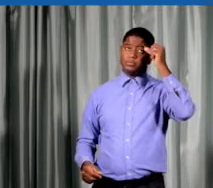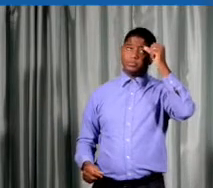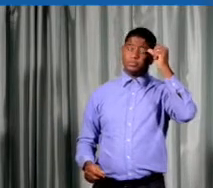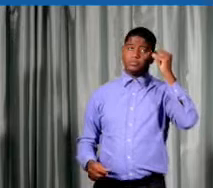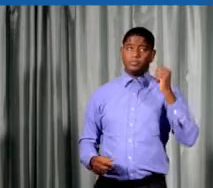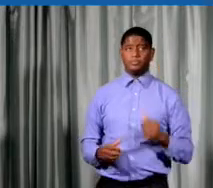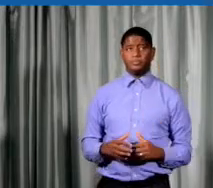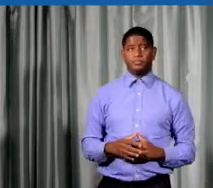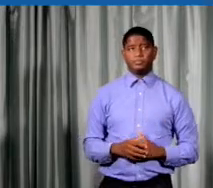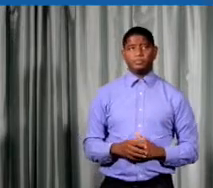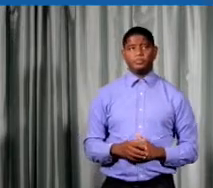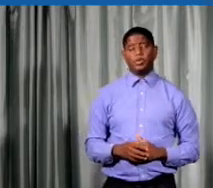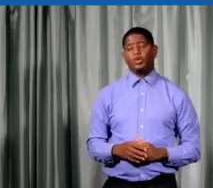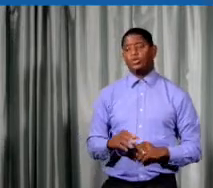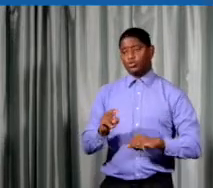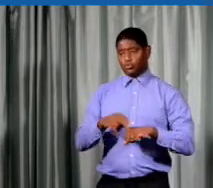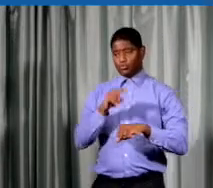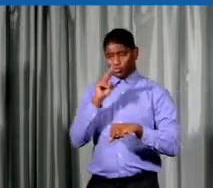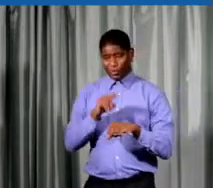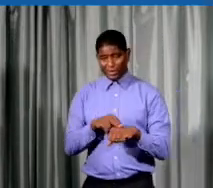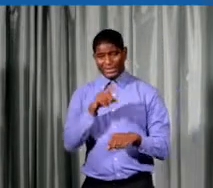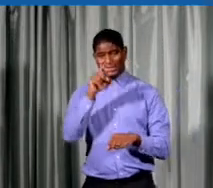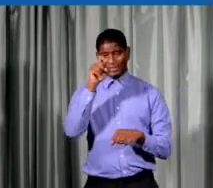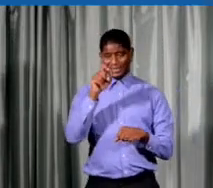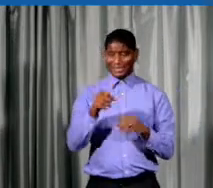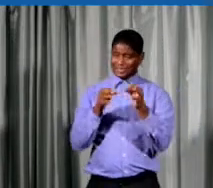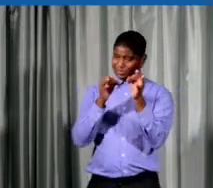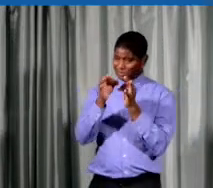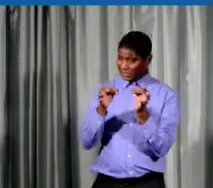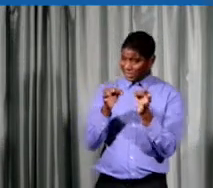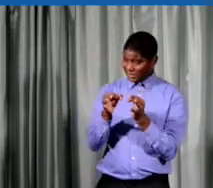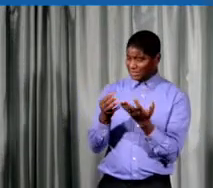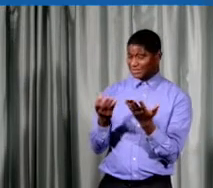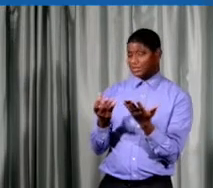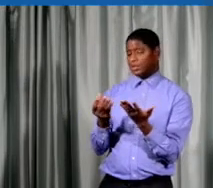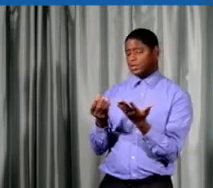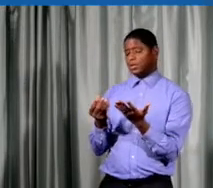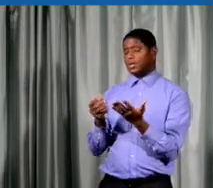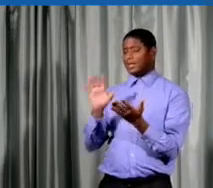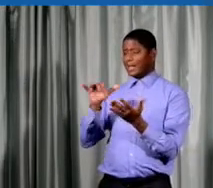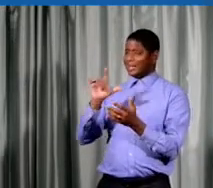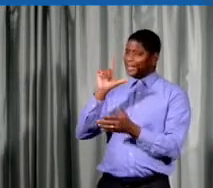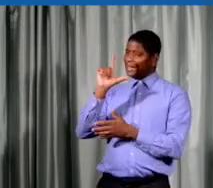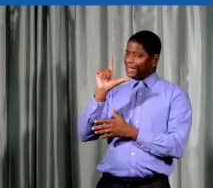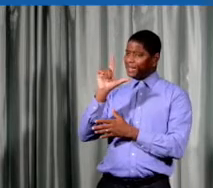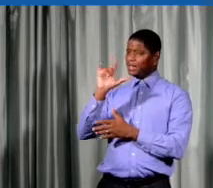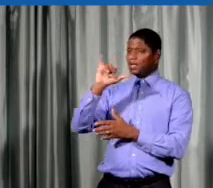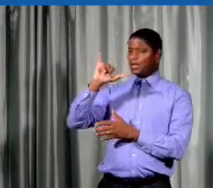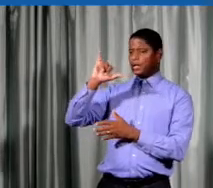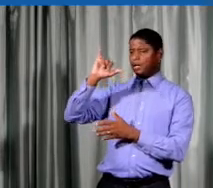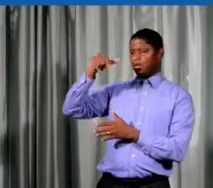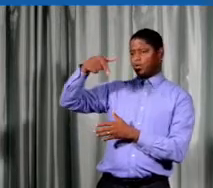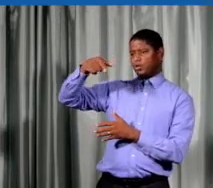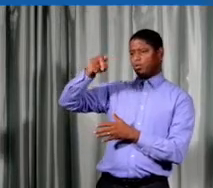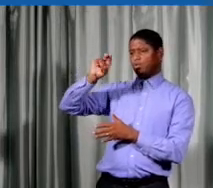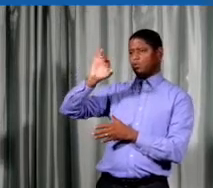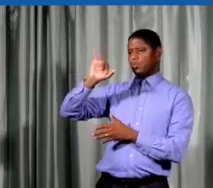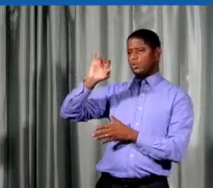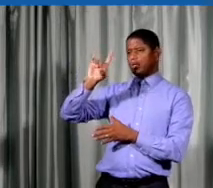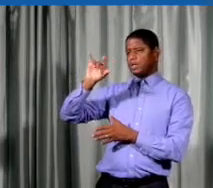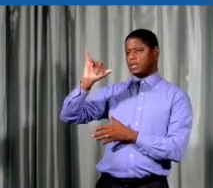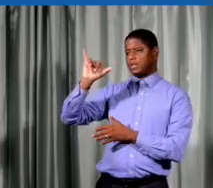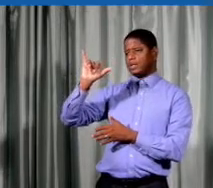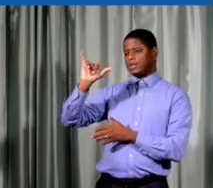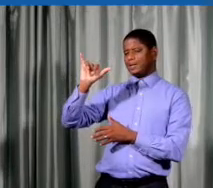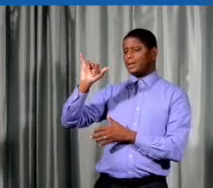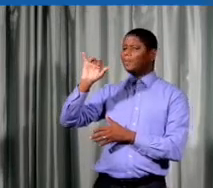Normally, you had to explain the importance of liquidity to people because you're so focused on profitability. But thanks